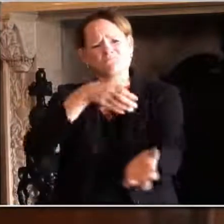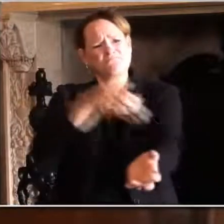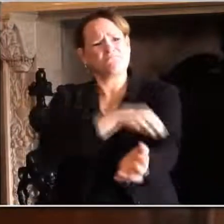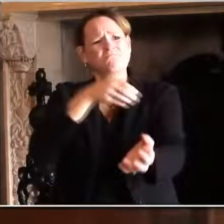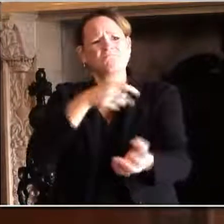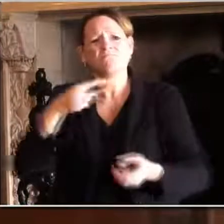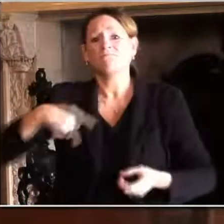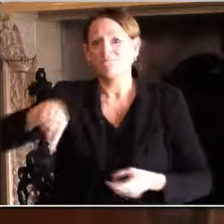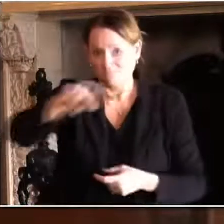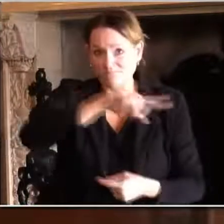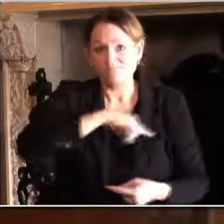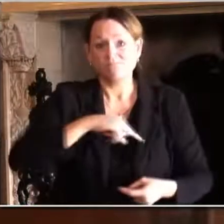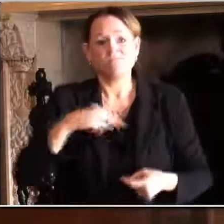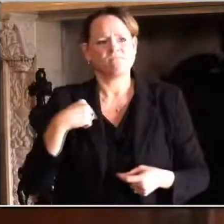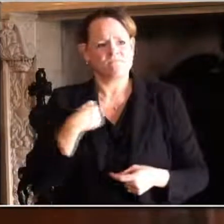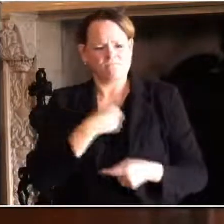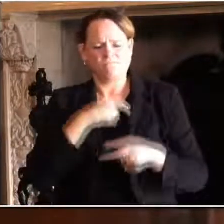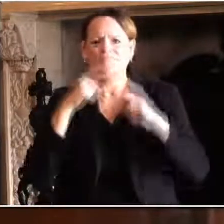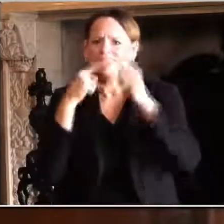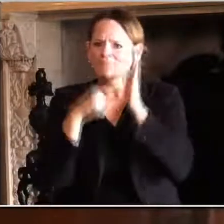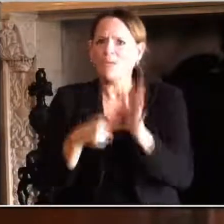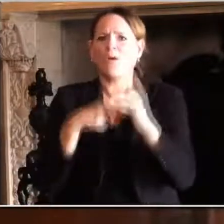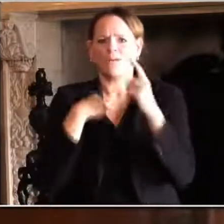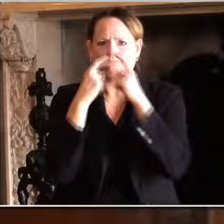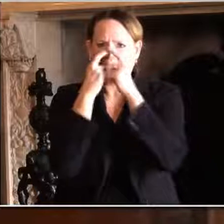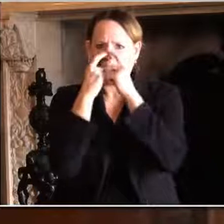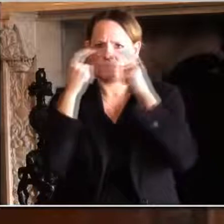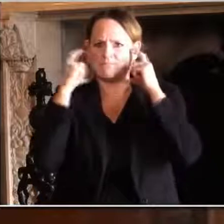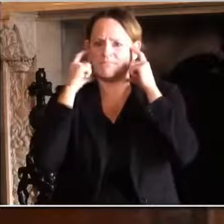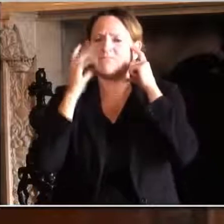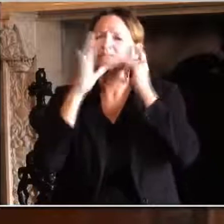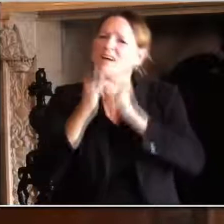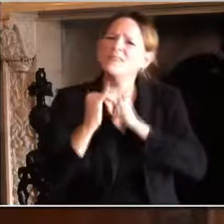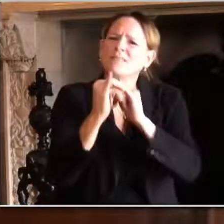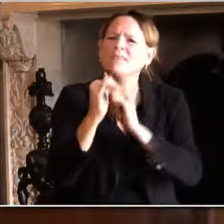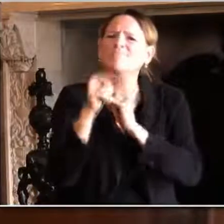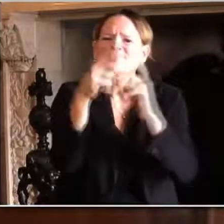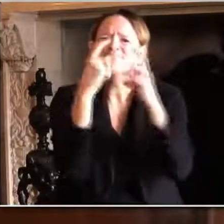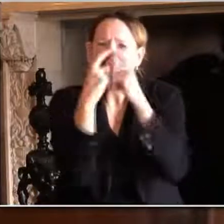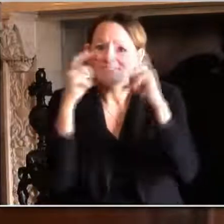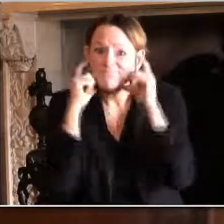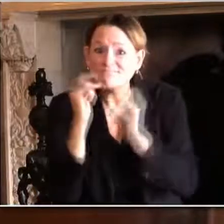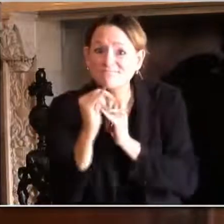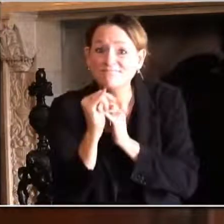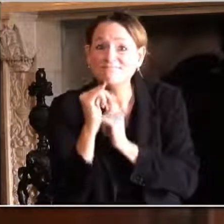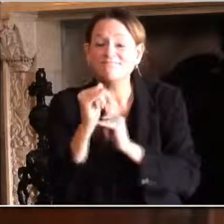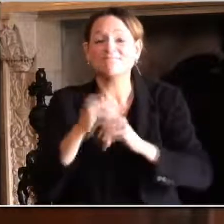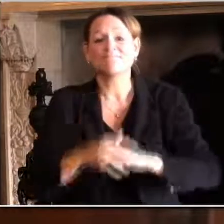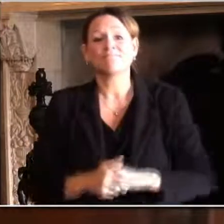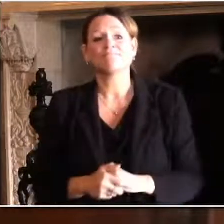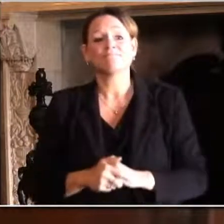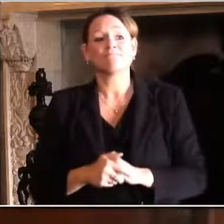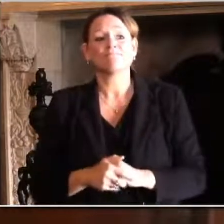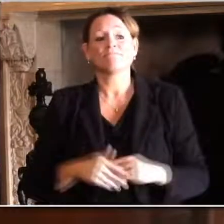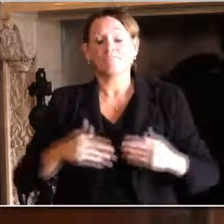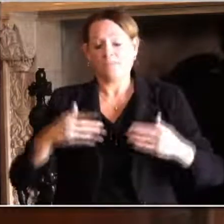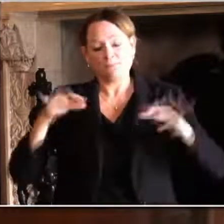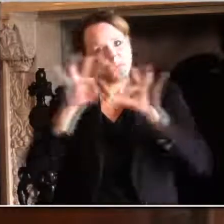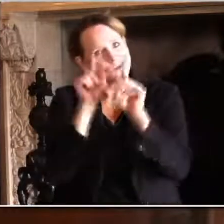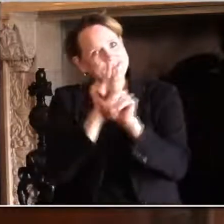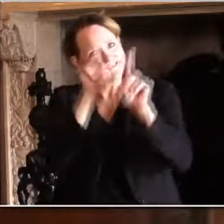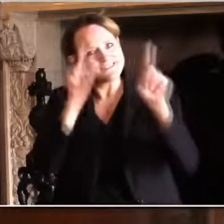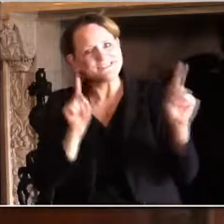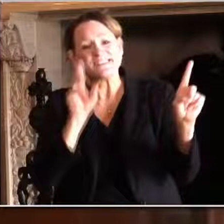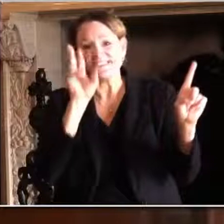by wearing a face covering, practicing physical distancing, and following best safety practices. While I